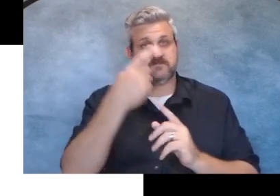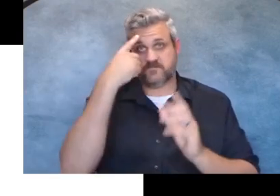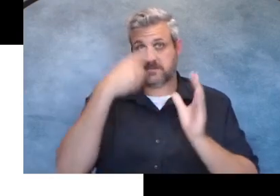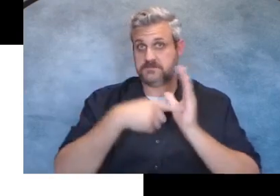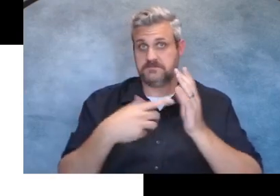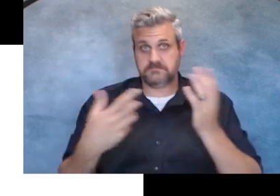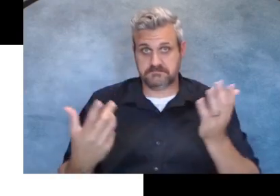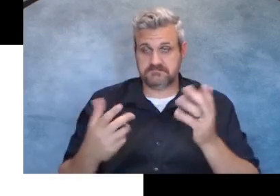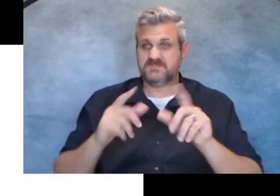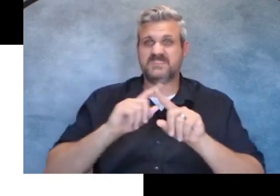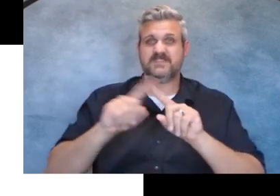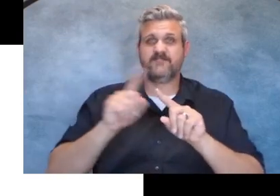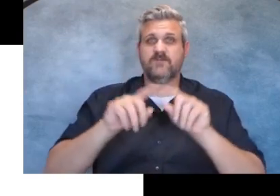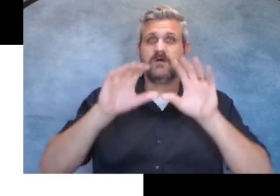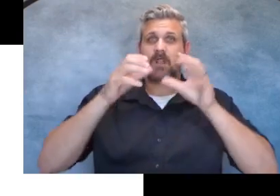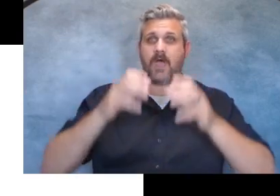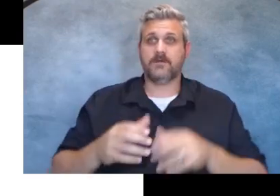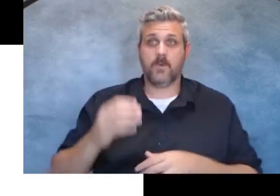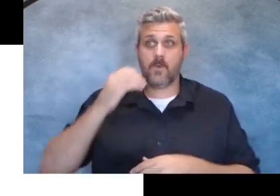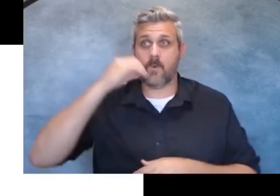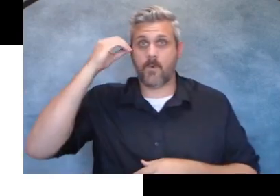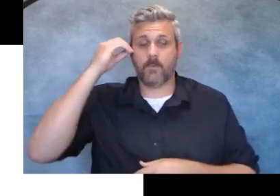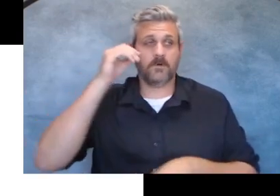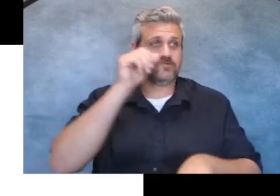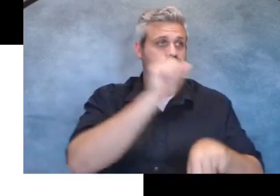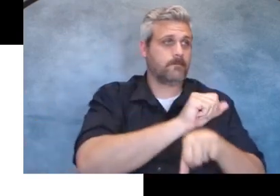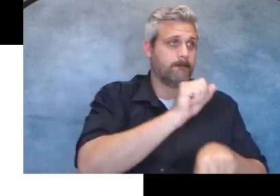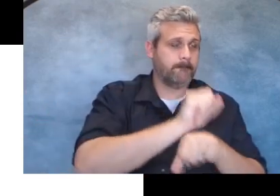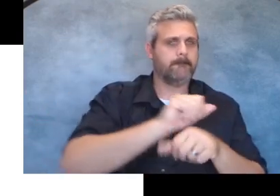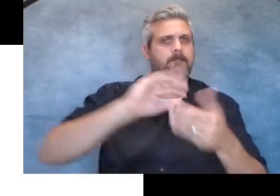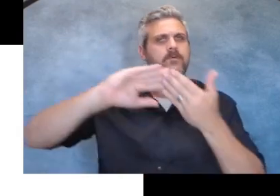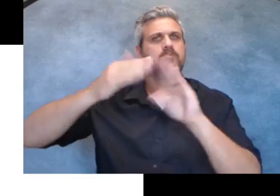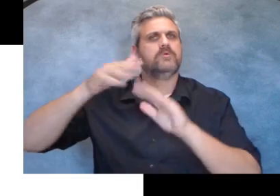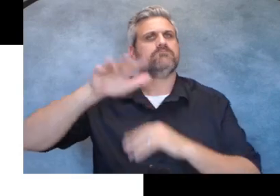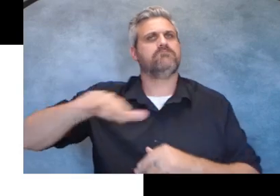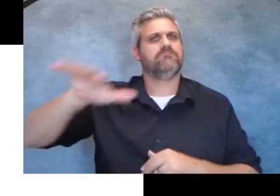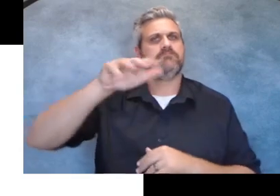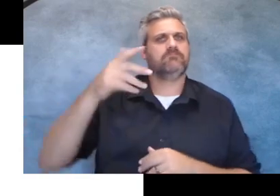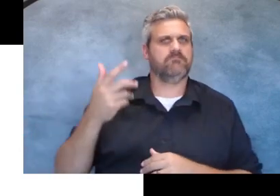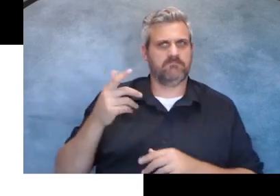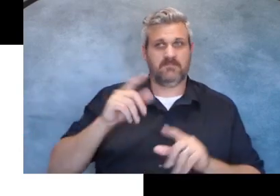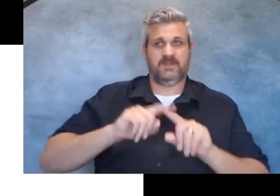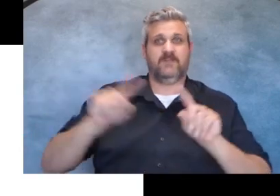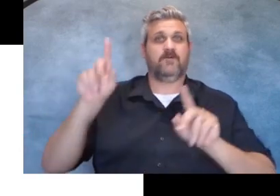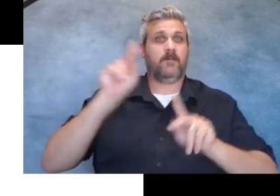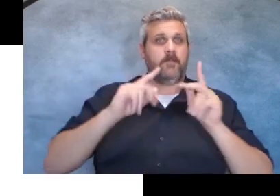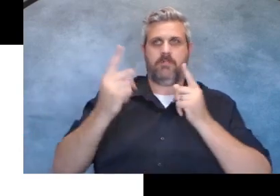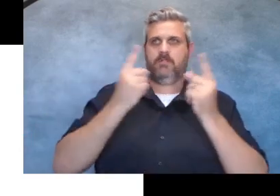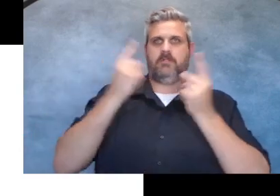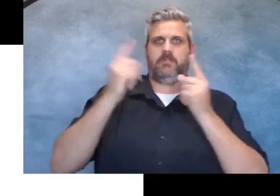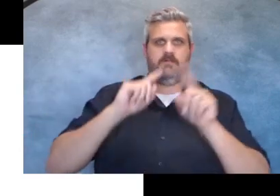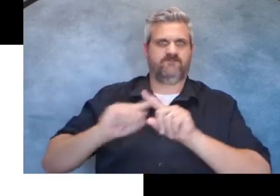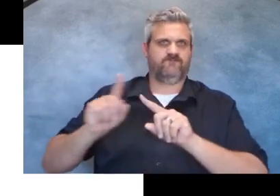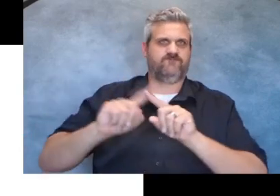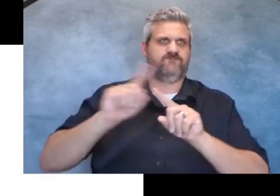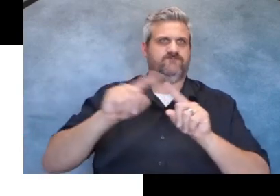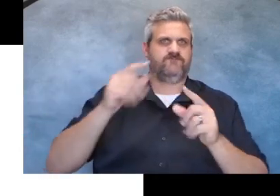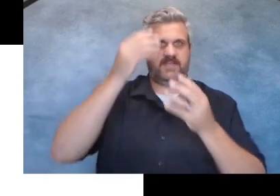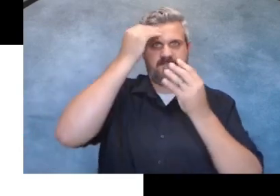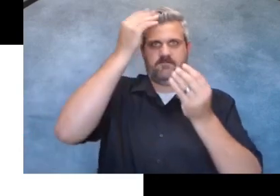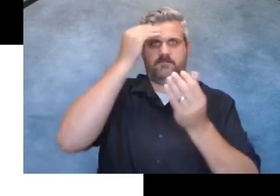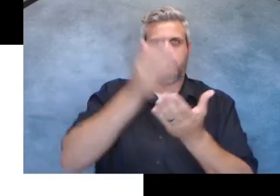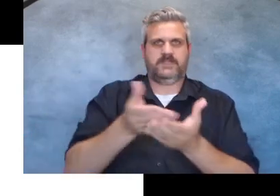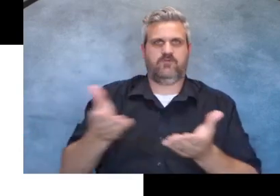such as within different classes, at home, at a job, and in the community, with different people and a variety of